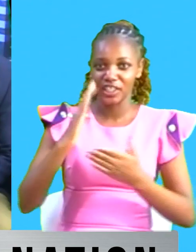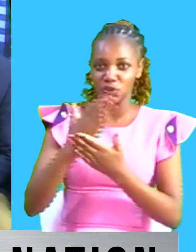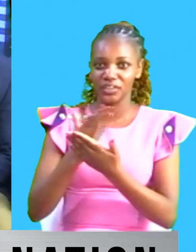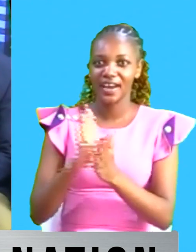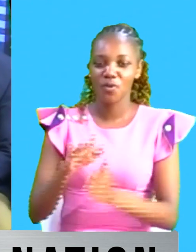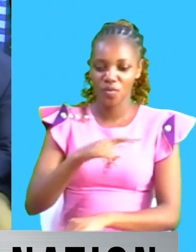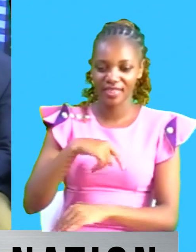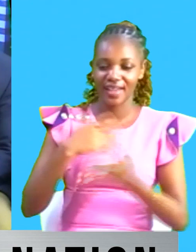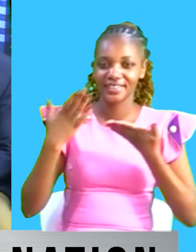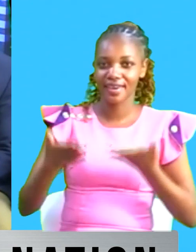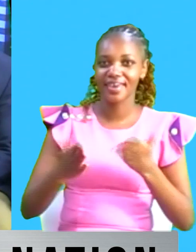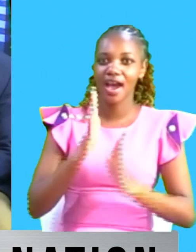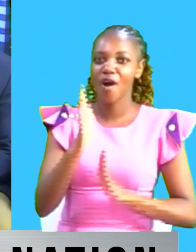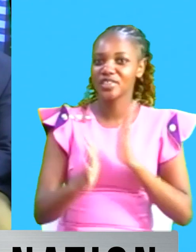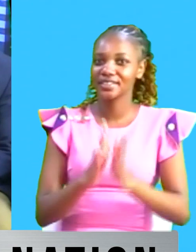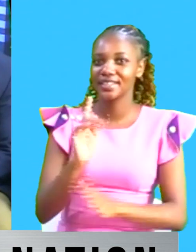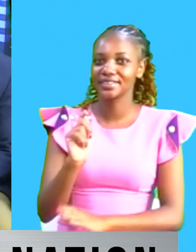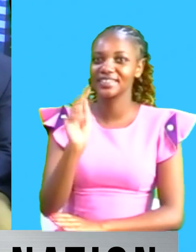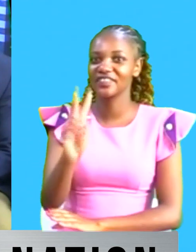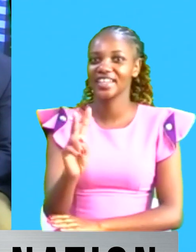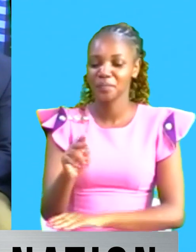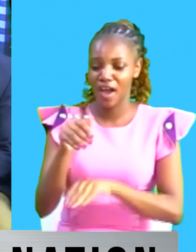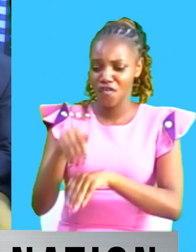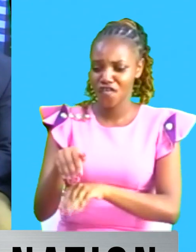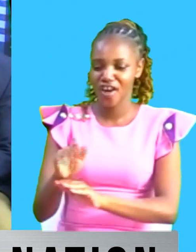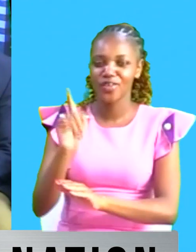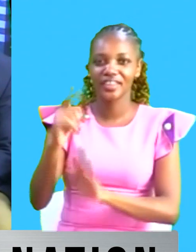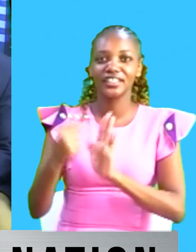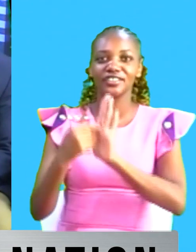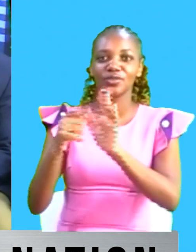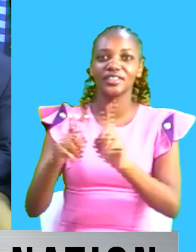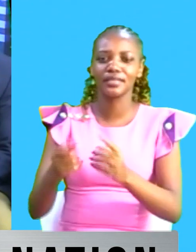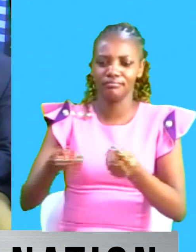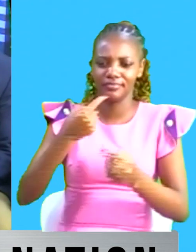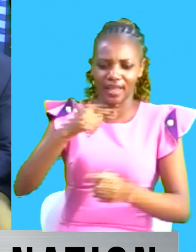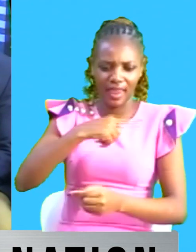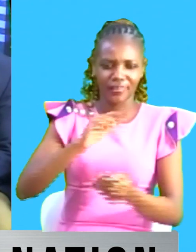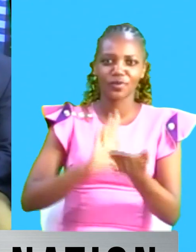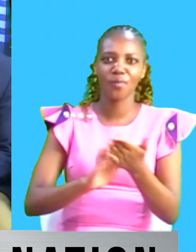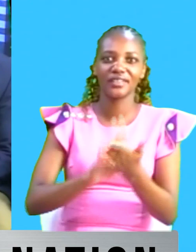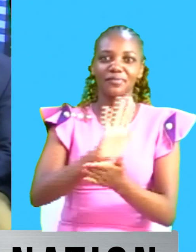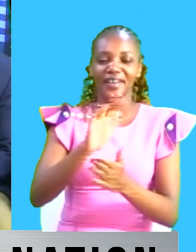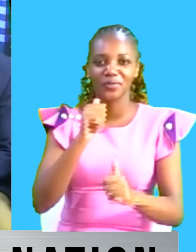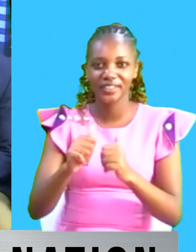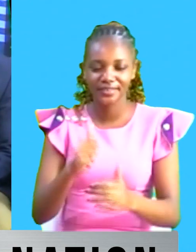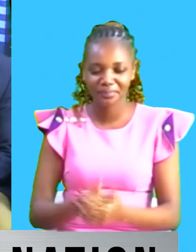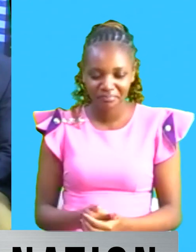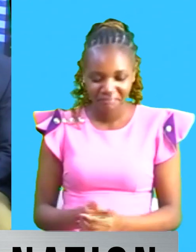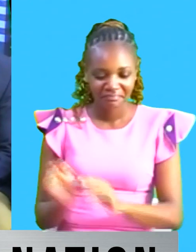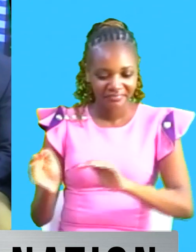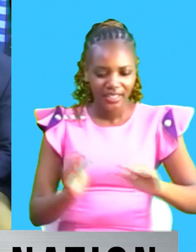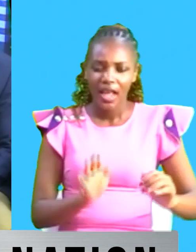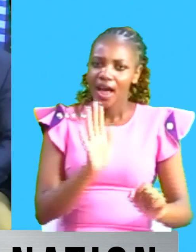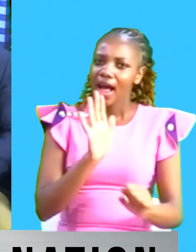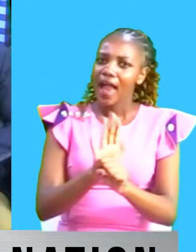here on Science TV. Follow this show and give us your comments. So much happening.